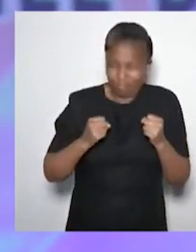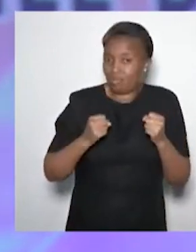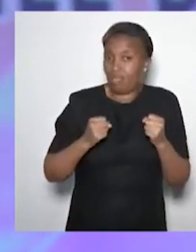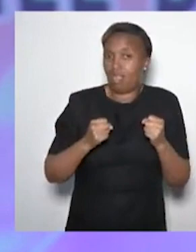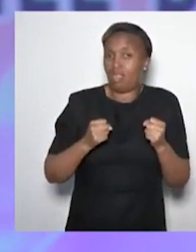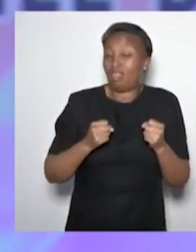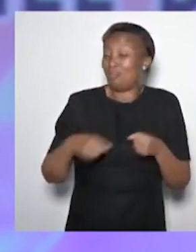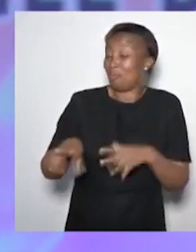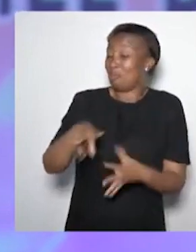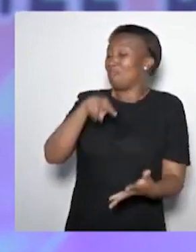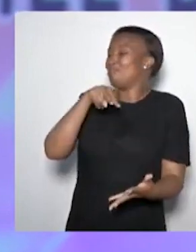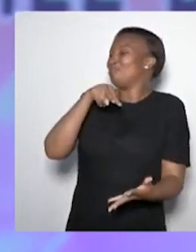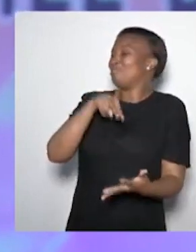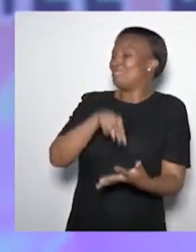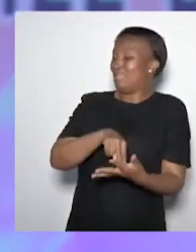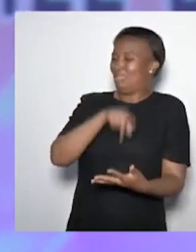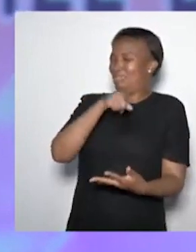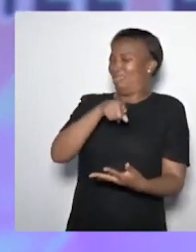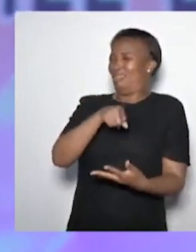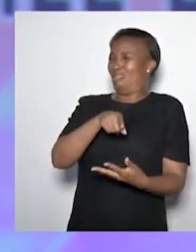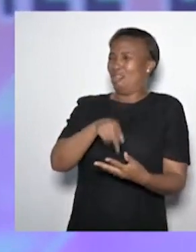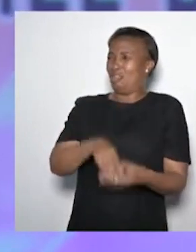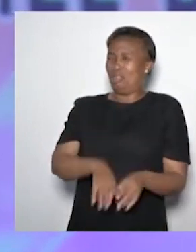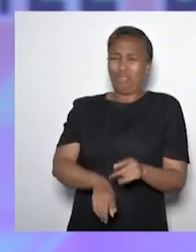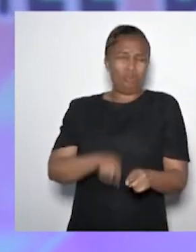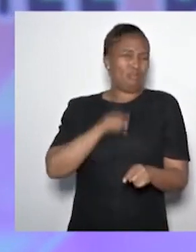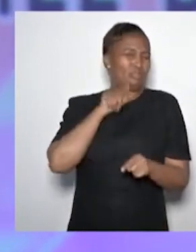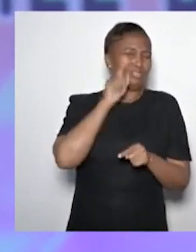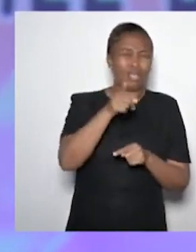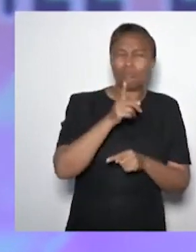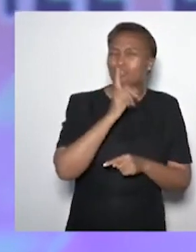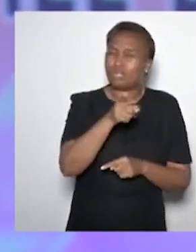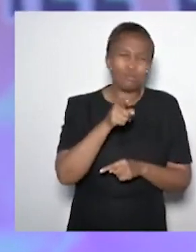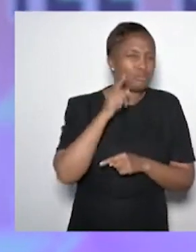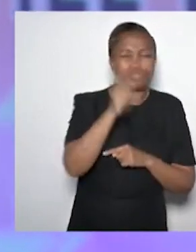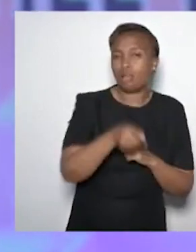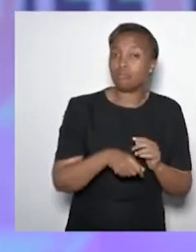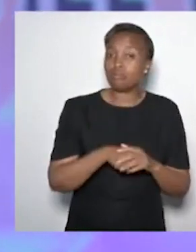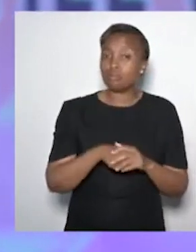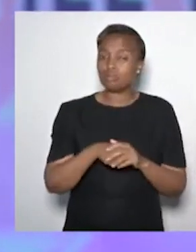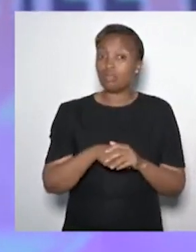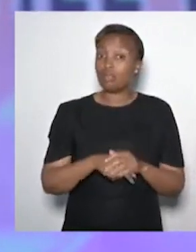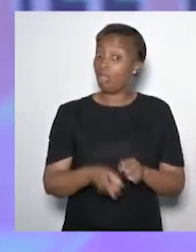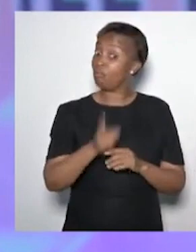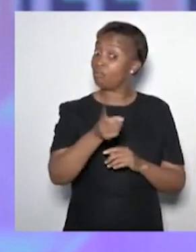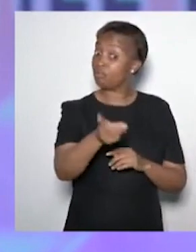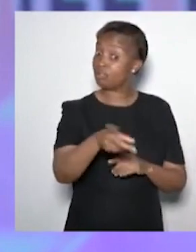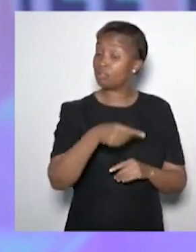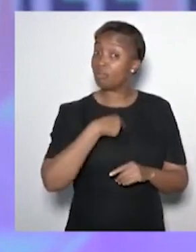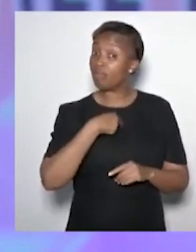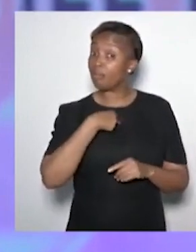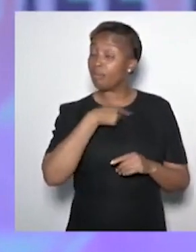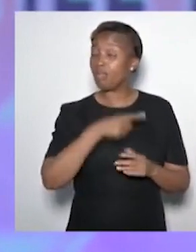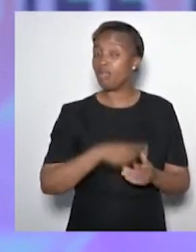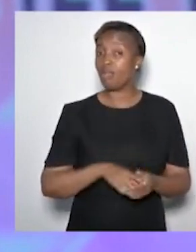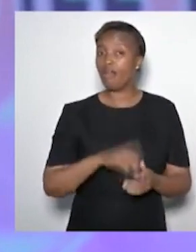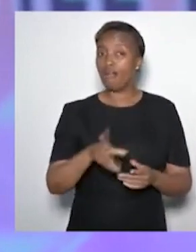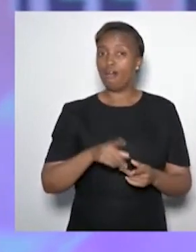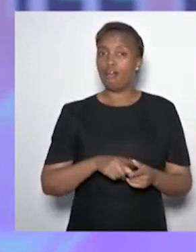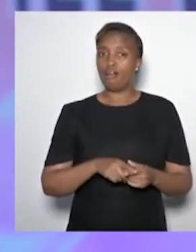he gets up there, he's going to lecture me and discipline me and tongue lash me for